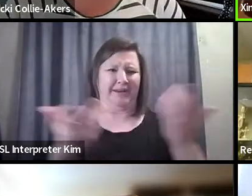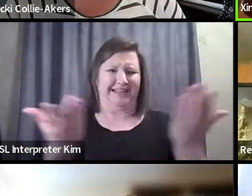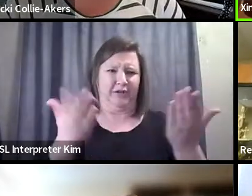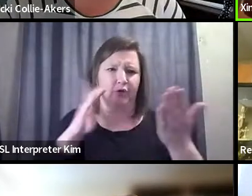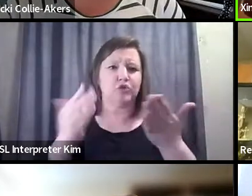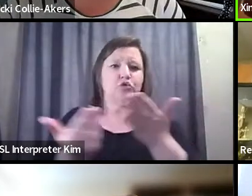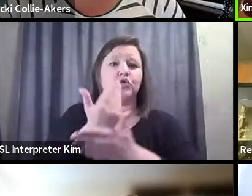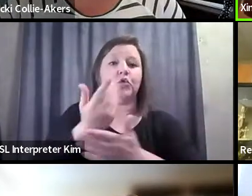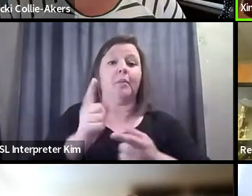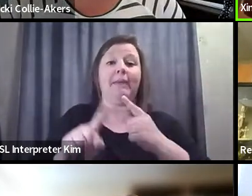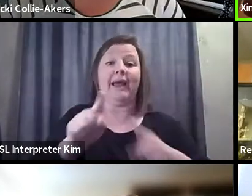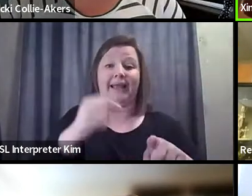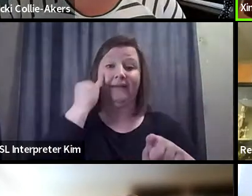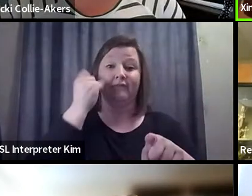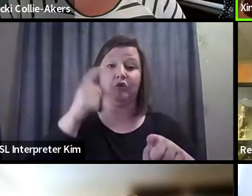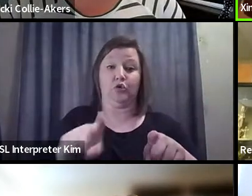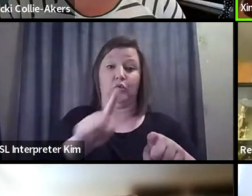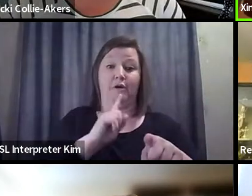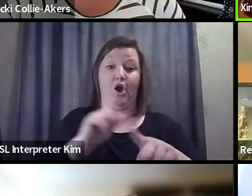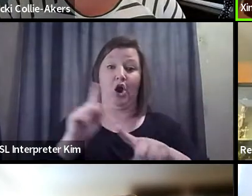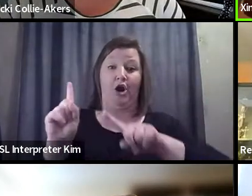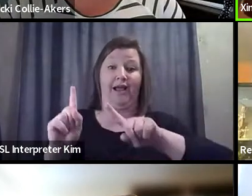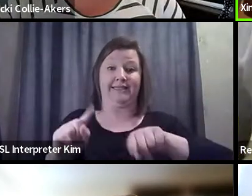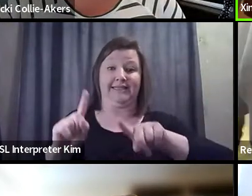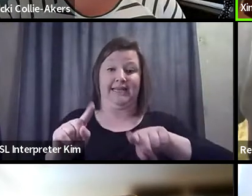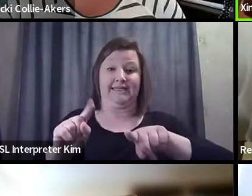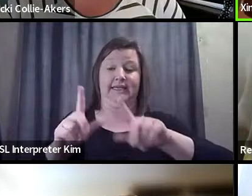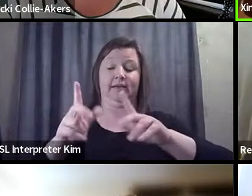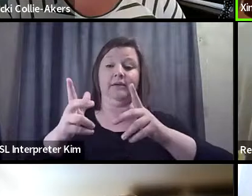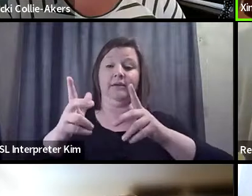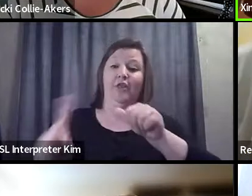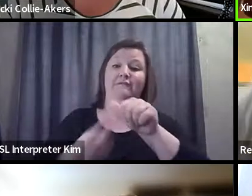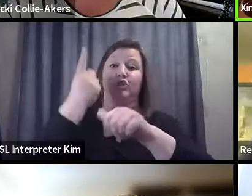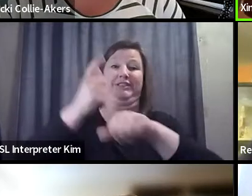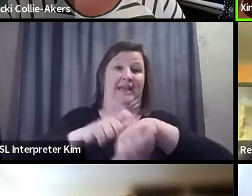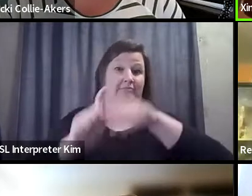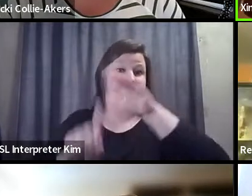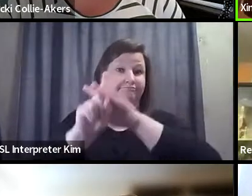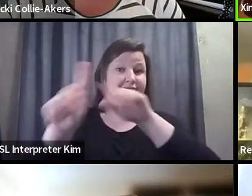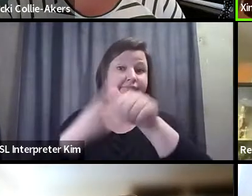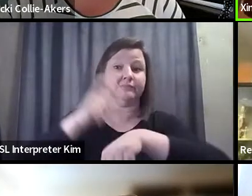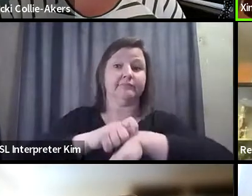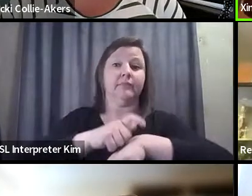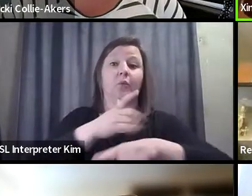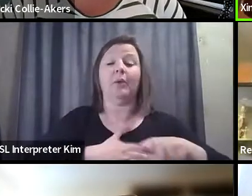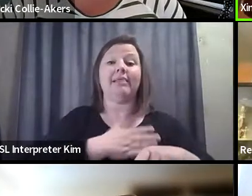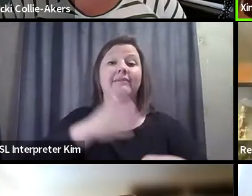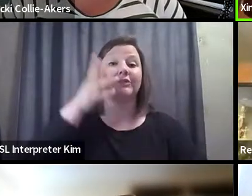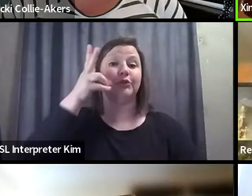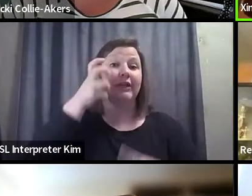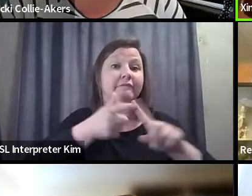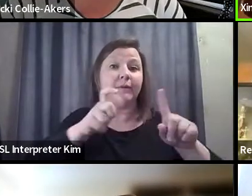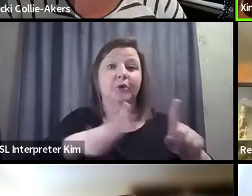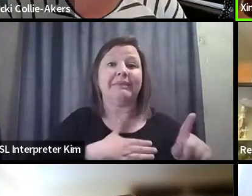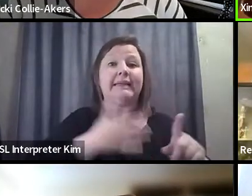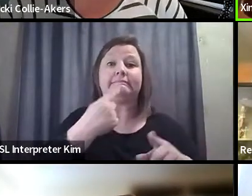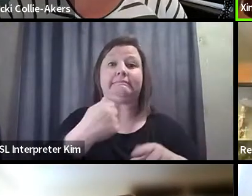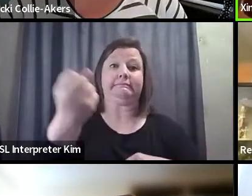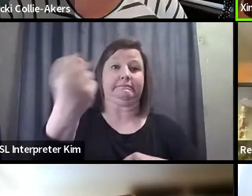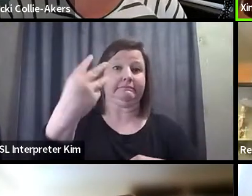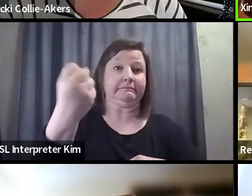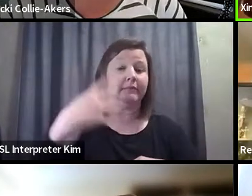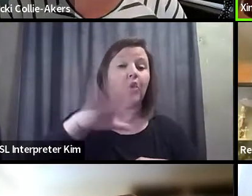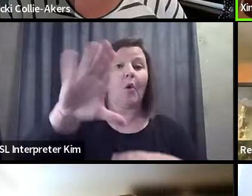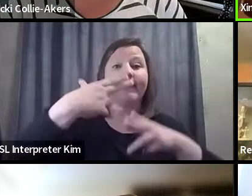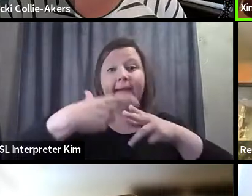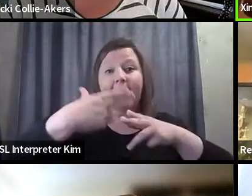are attending this meeting for the first time today, would love to hear from you. Please tell us your name, organization, and your GLOW, which